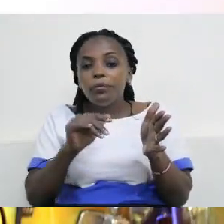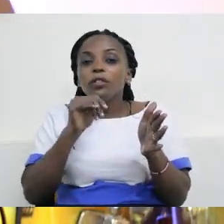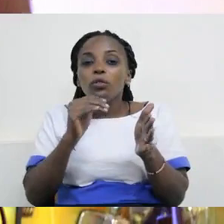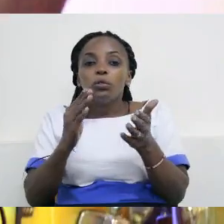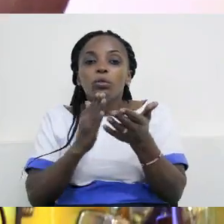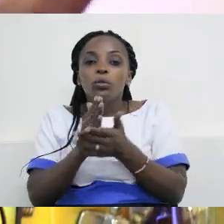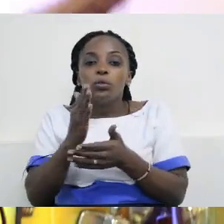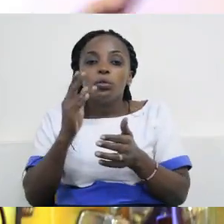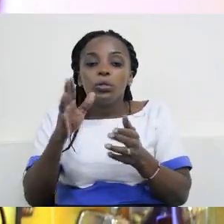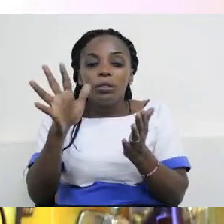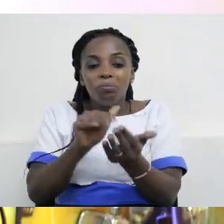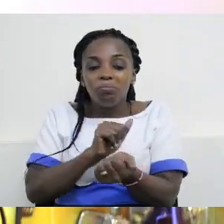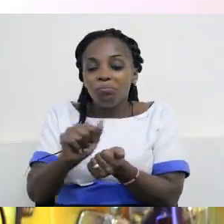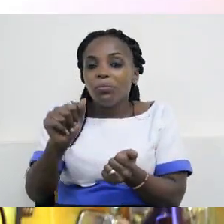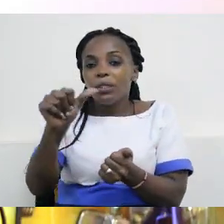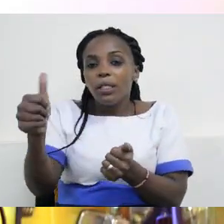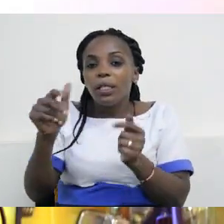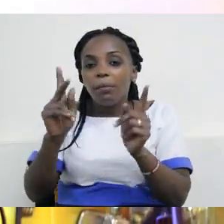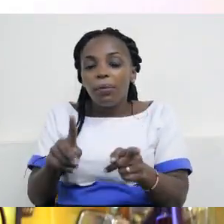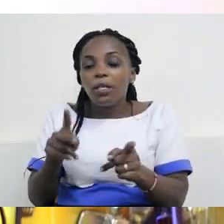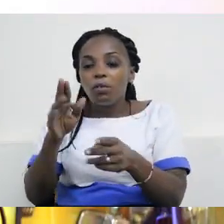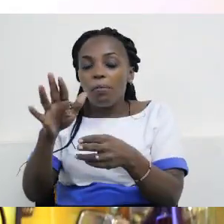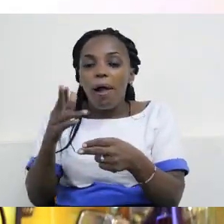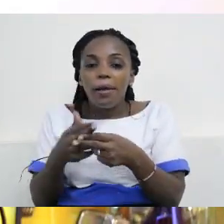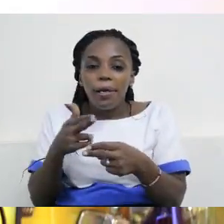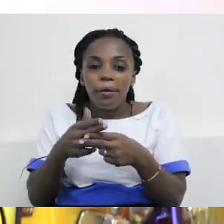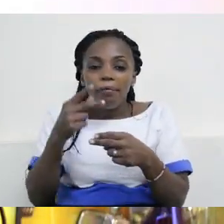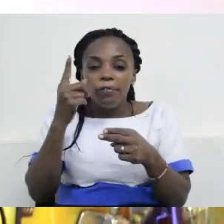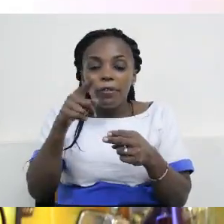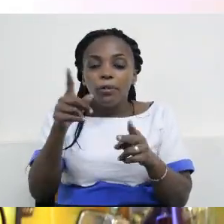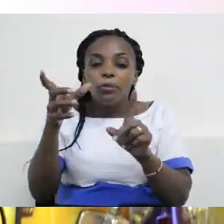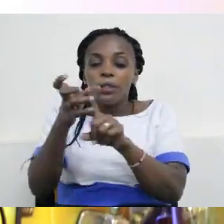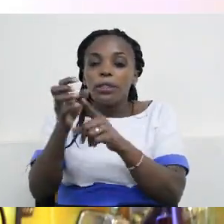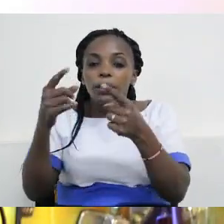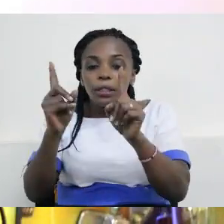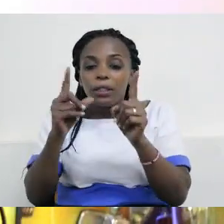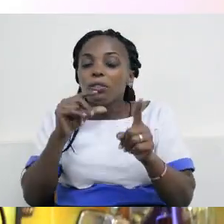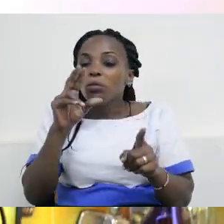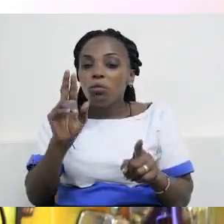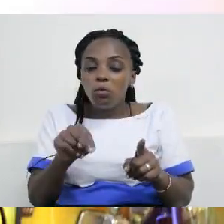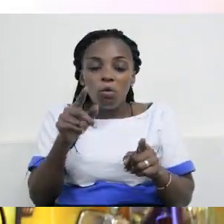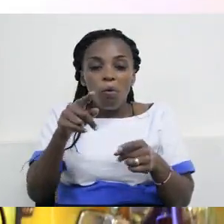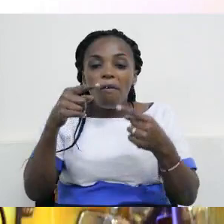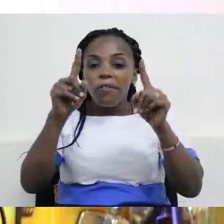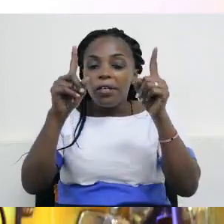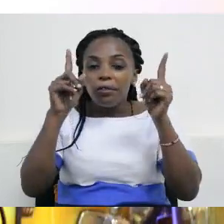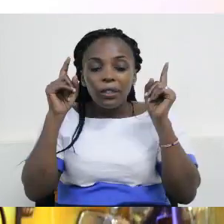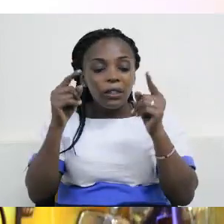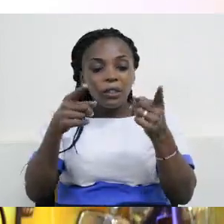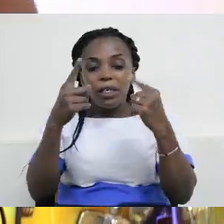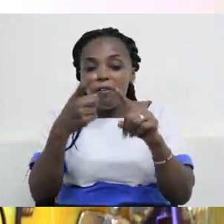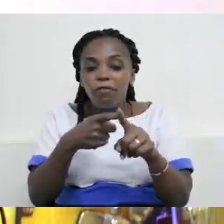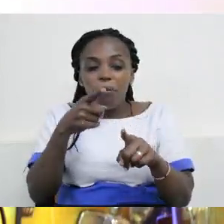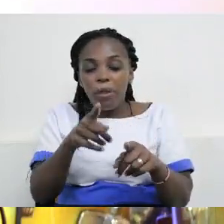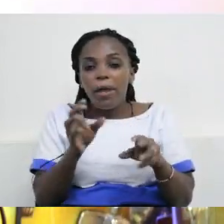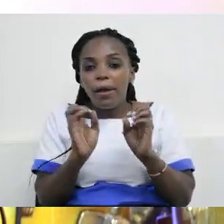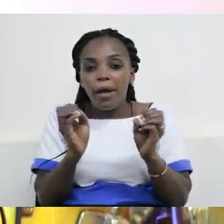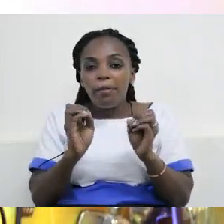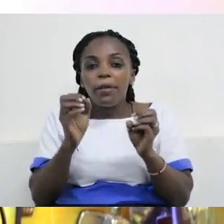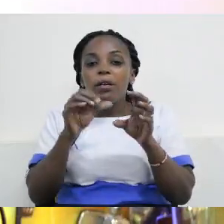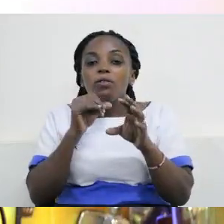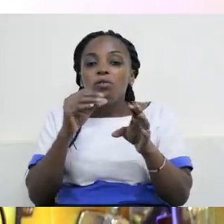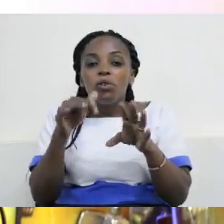is not in ruining someone else's reputation in order for you to get ahead. That is not where victory comes from. It is not